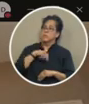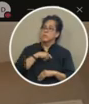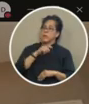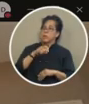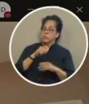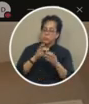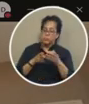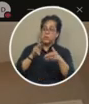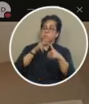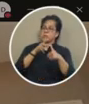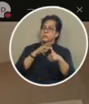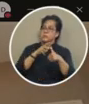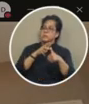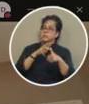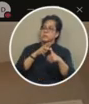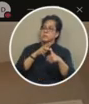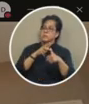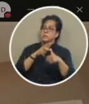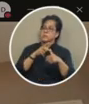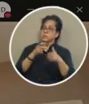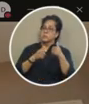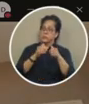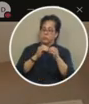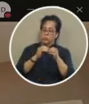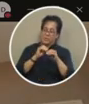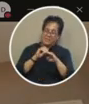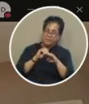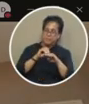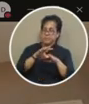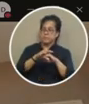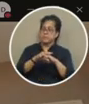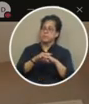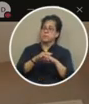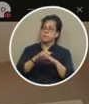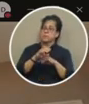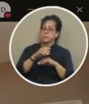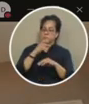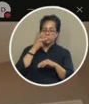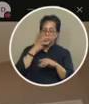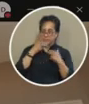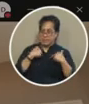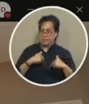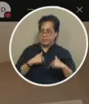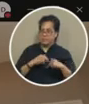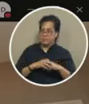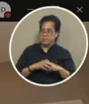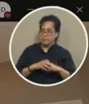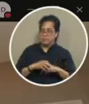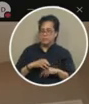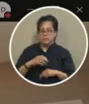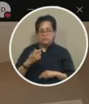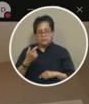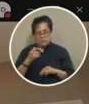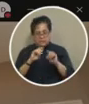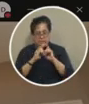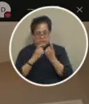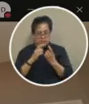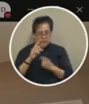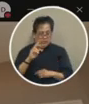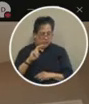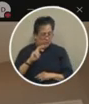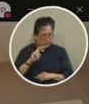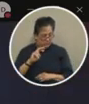prioritize which one's a higher impact in terms of public health. Yeah, and maybe, again, if